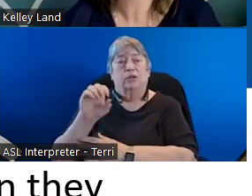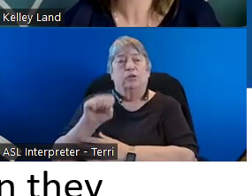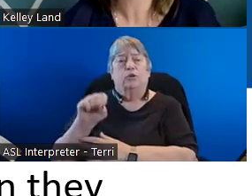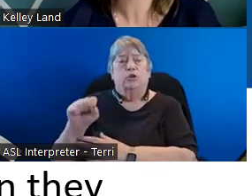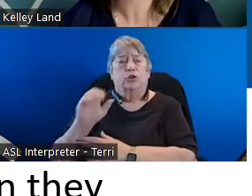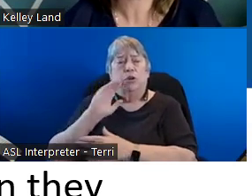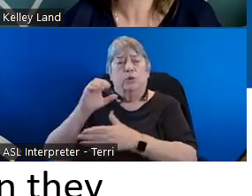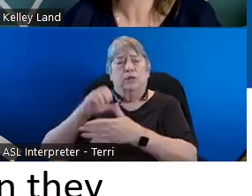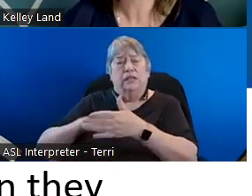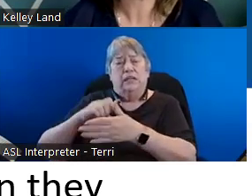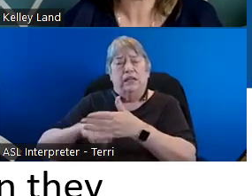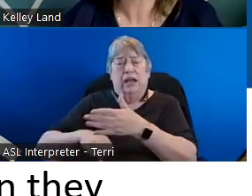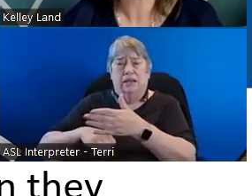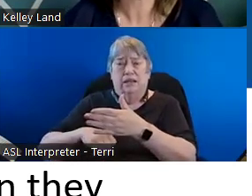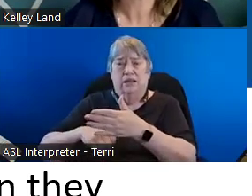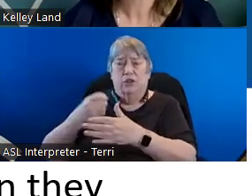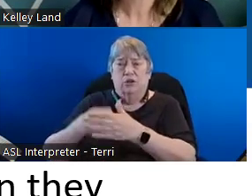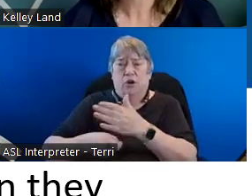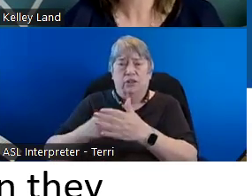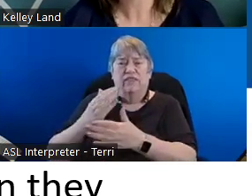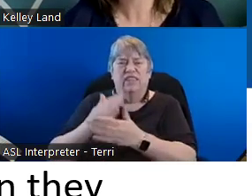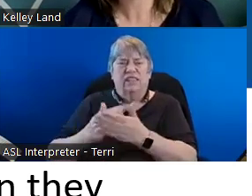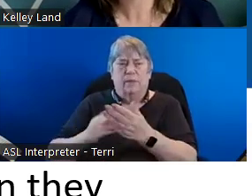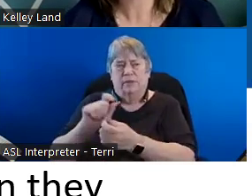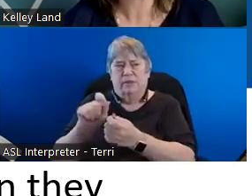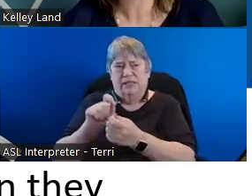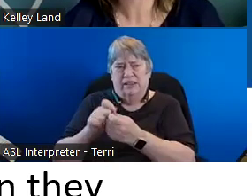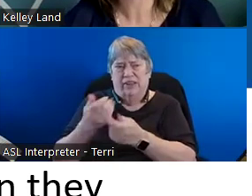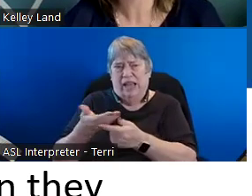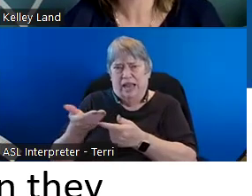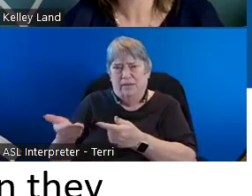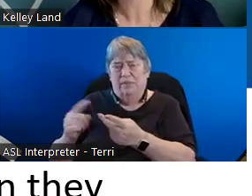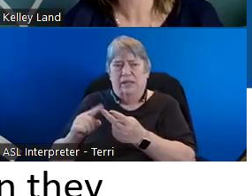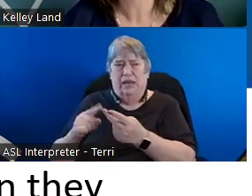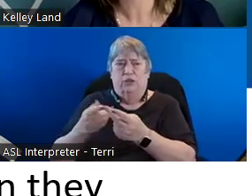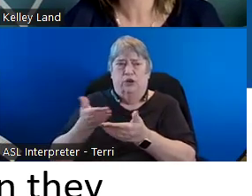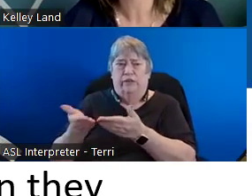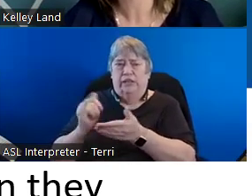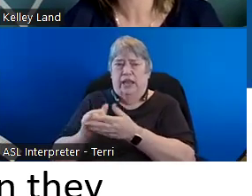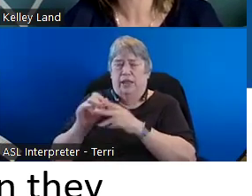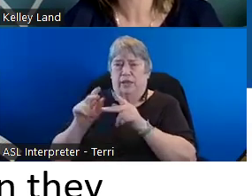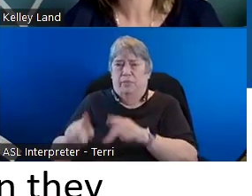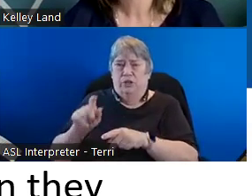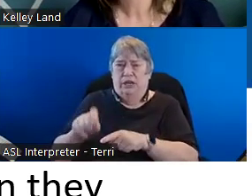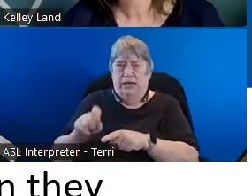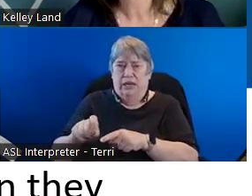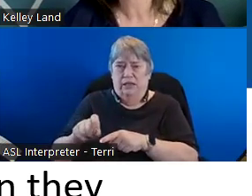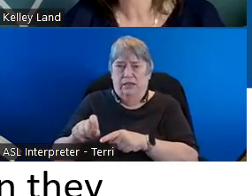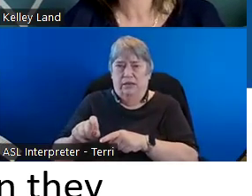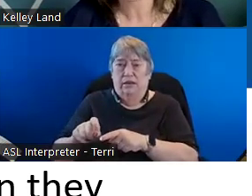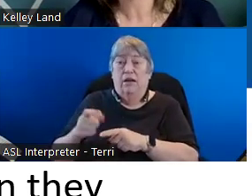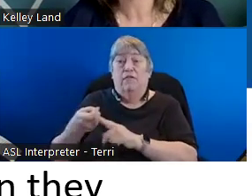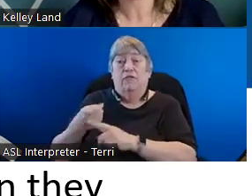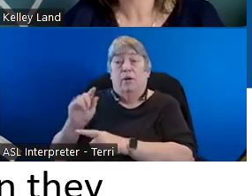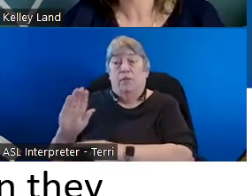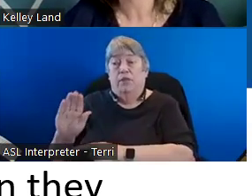of certain impairment related items and services a person needs to work from their gross earnings when they're